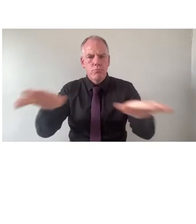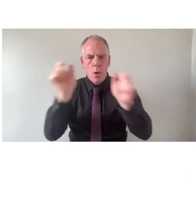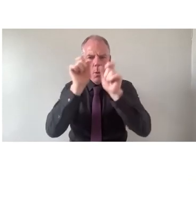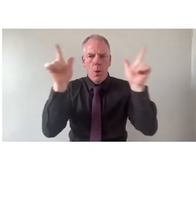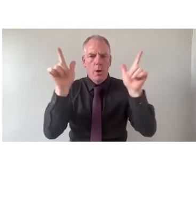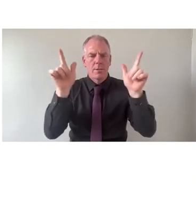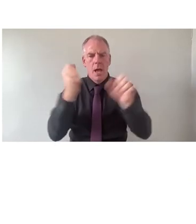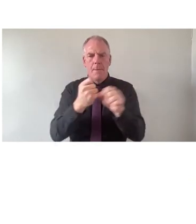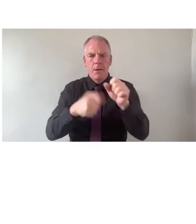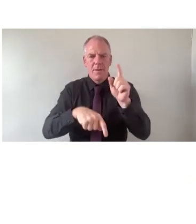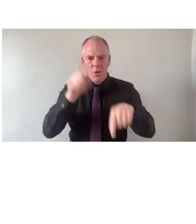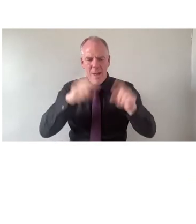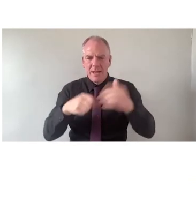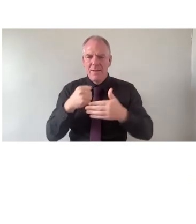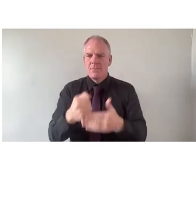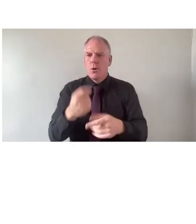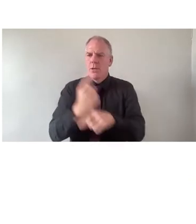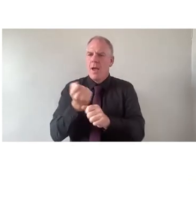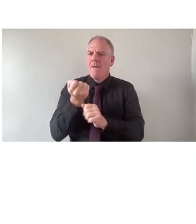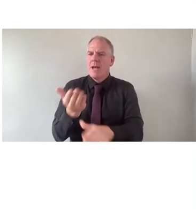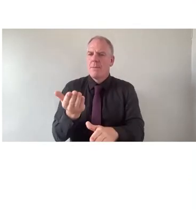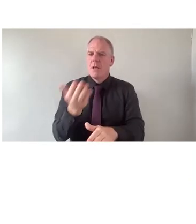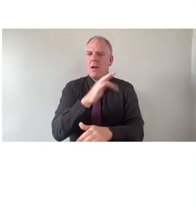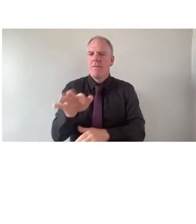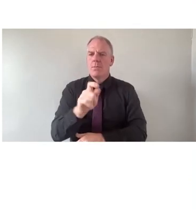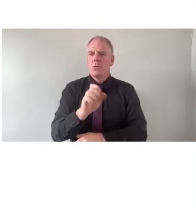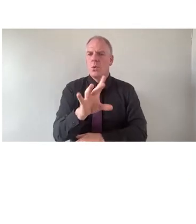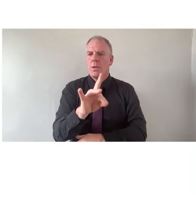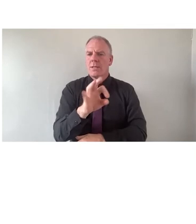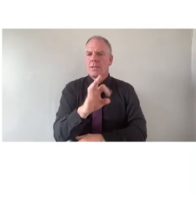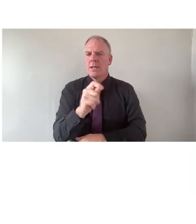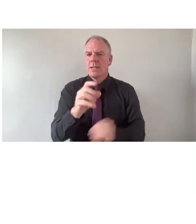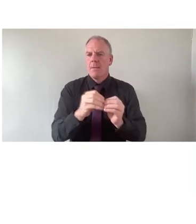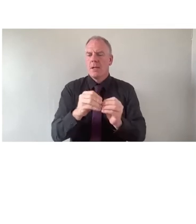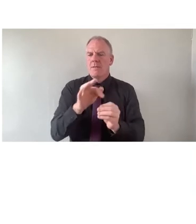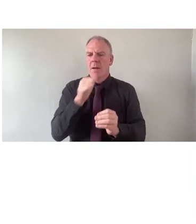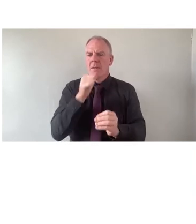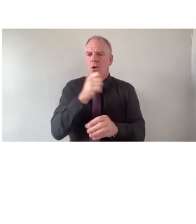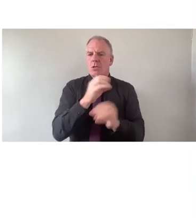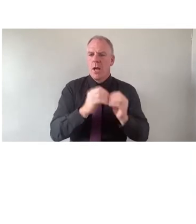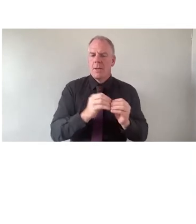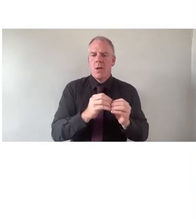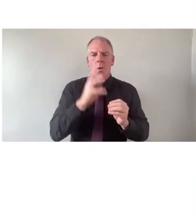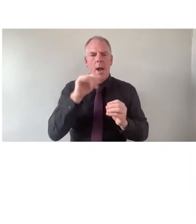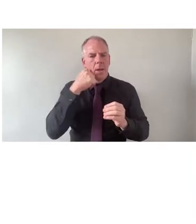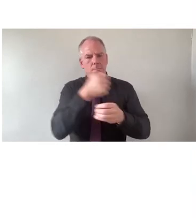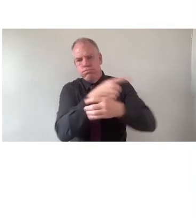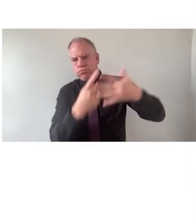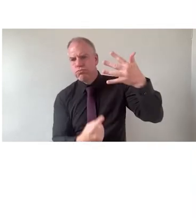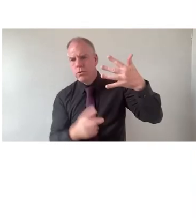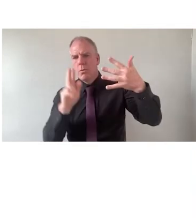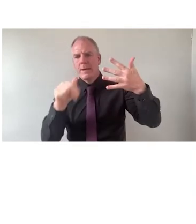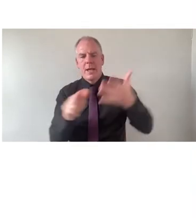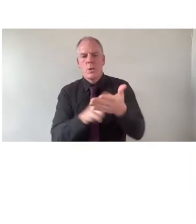variety of supports under the general toolkit I mentioned at the start of the comment, because I think there's multiple strands to try to